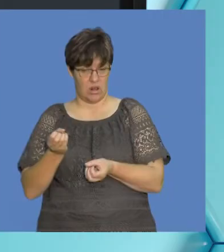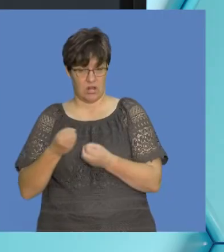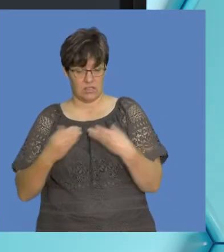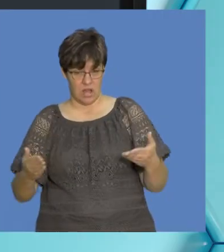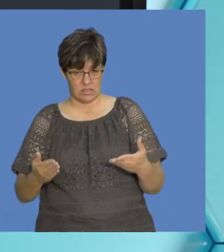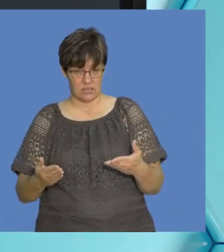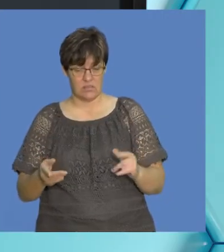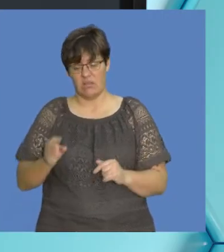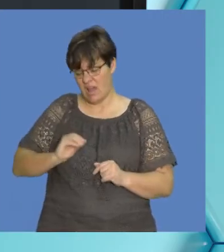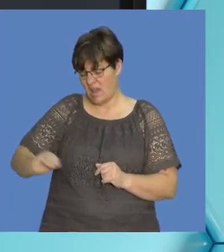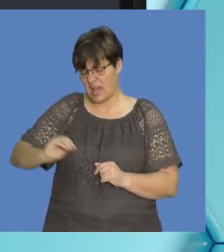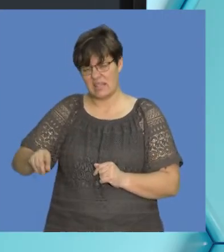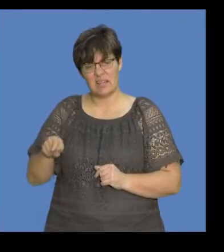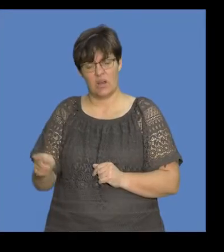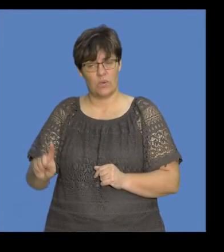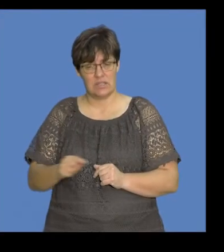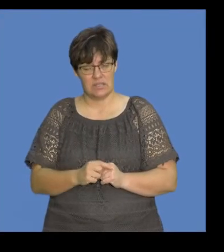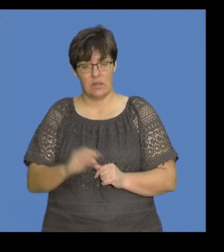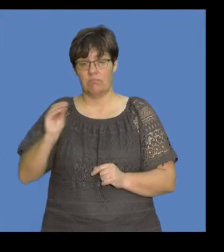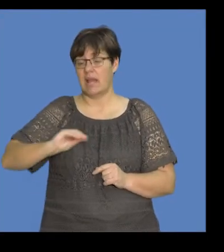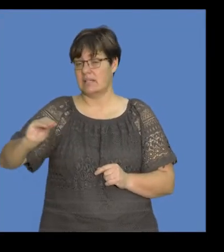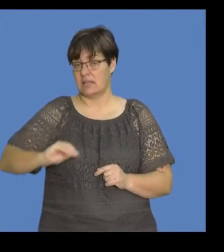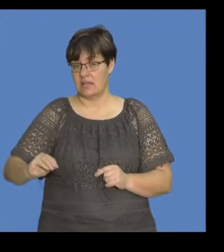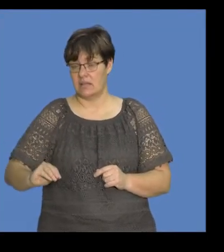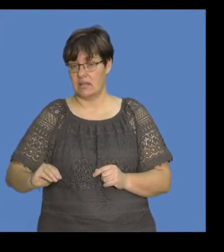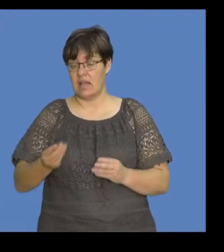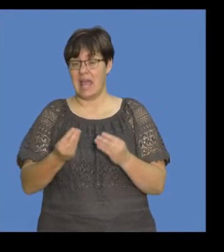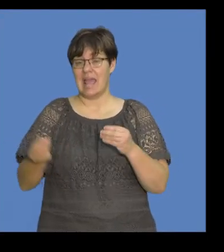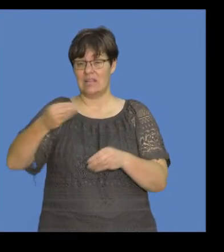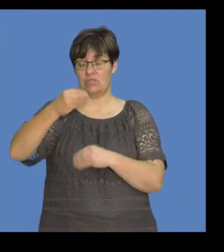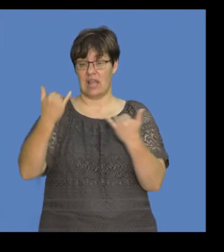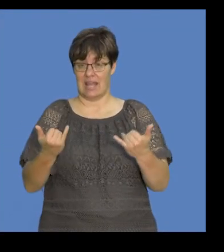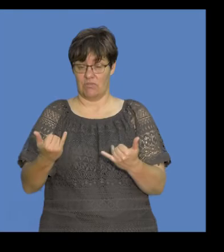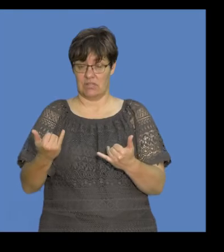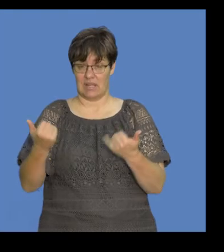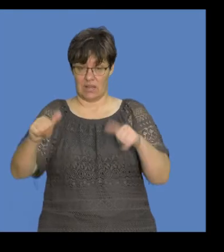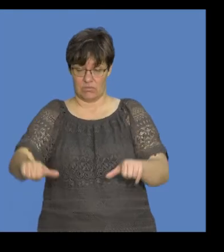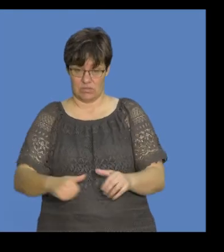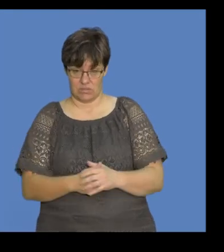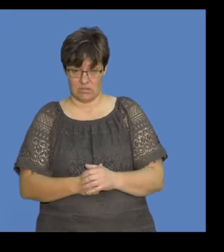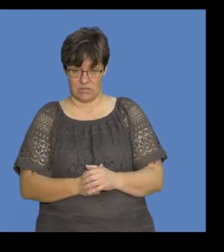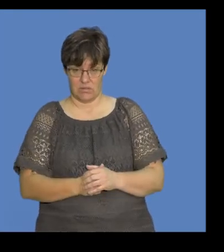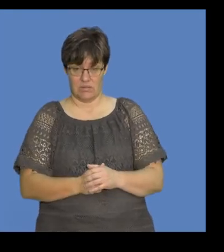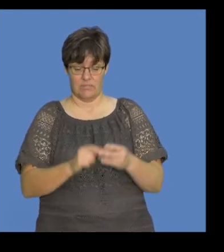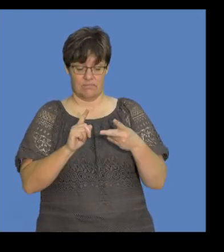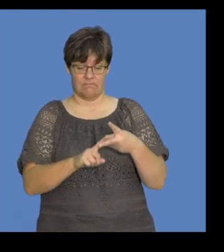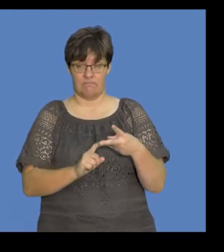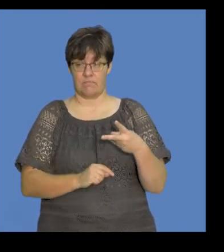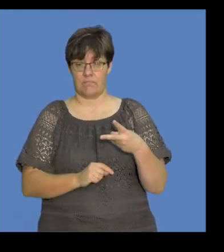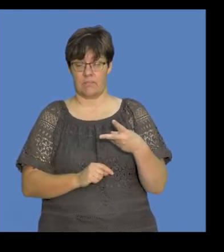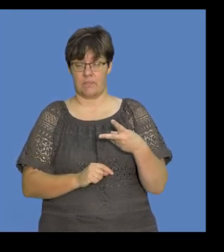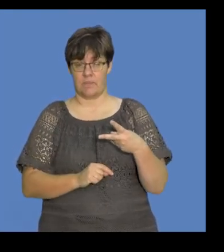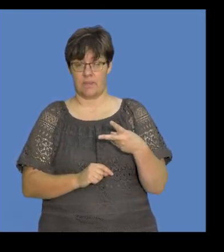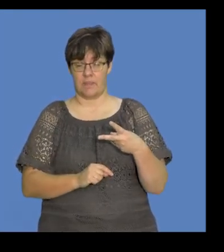enter into our cash receipts journal? We enter interest on current account, right? We've spoken about that. You